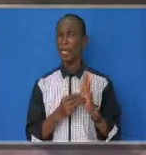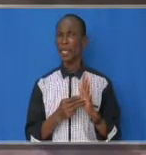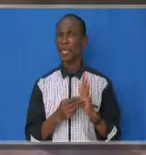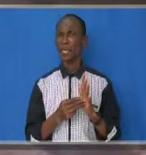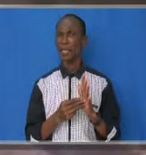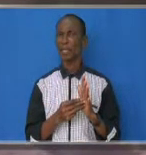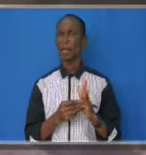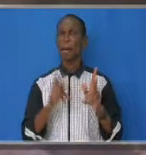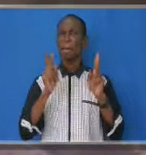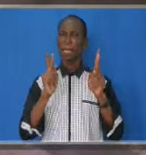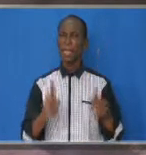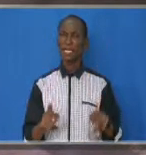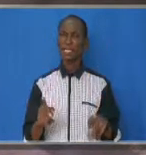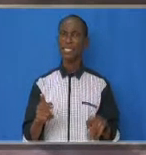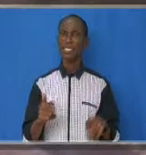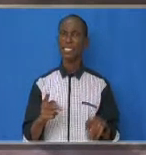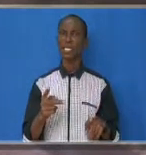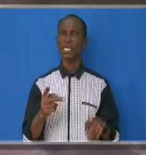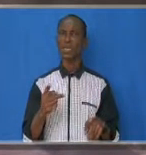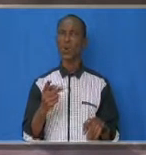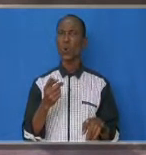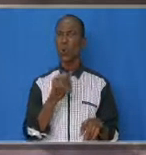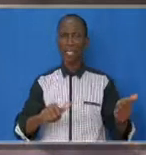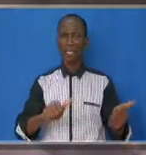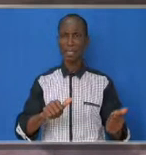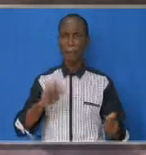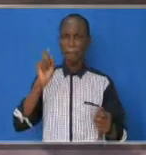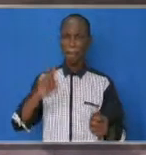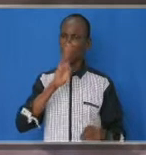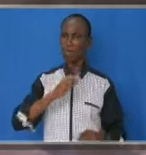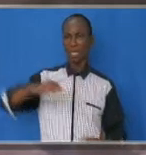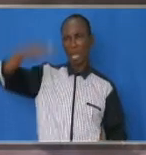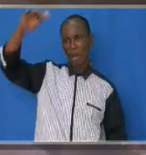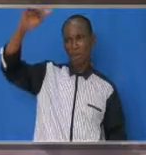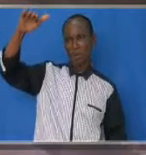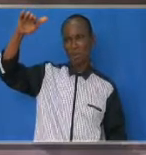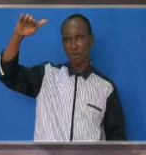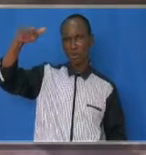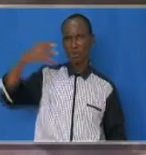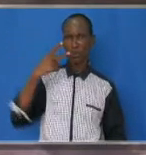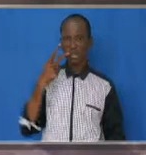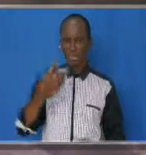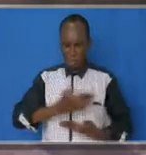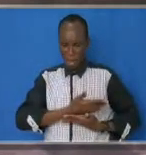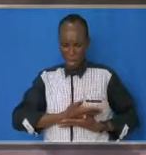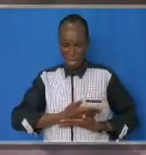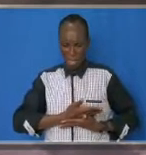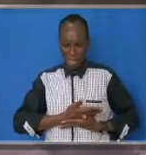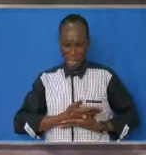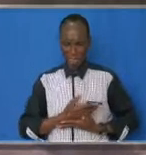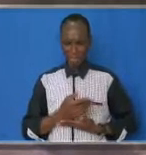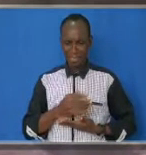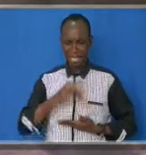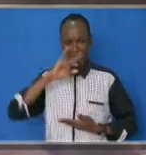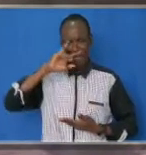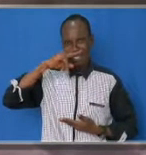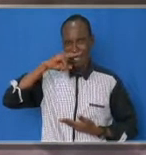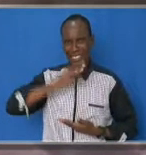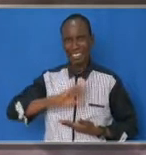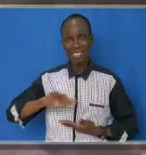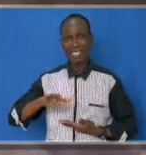diligent. To be diligent means you have to work hard. And you have to couple your hard working